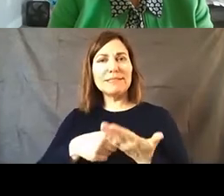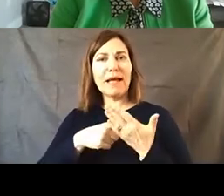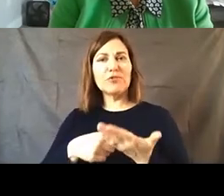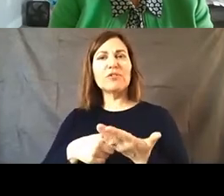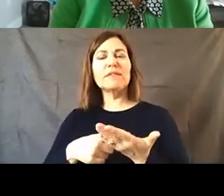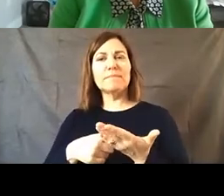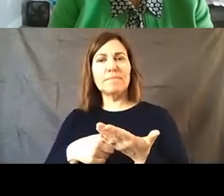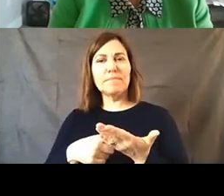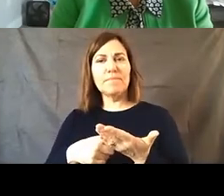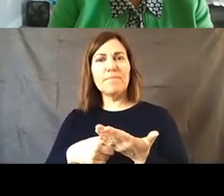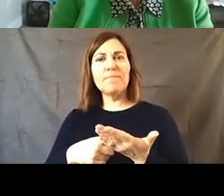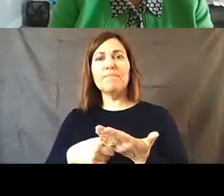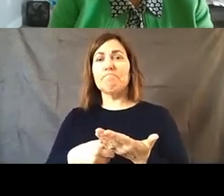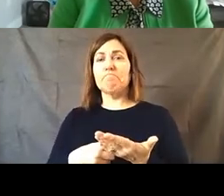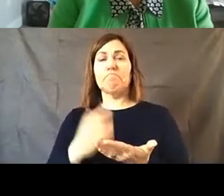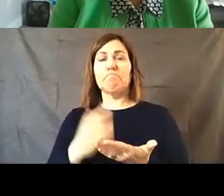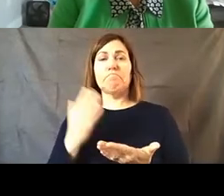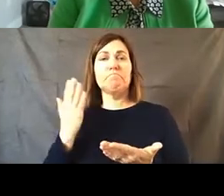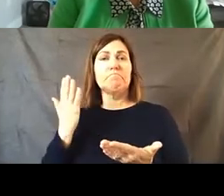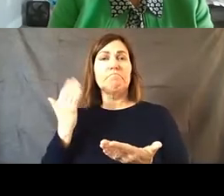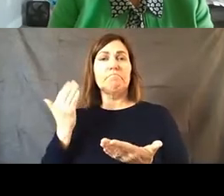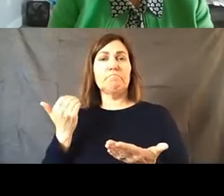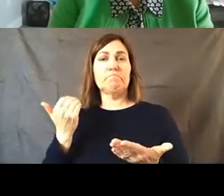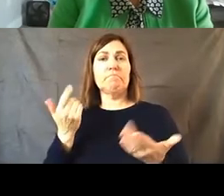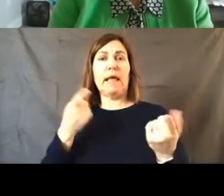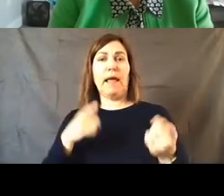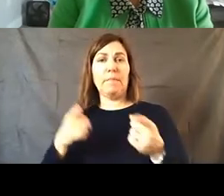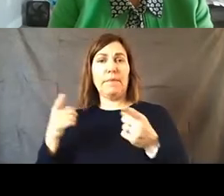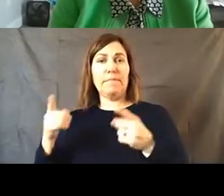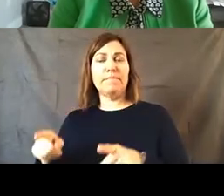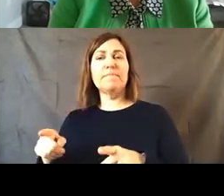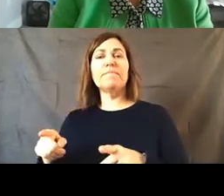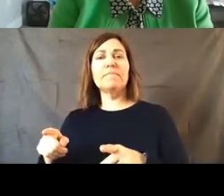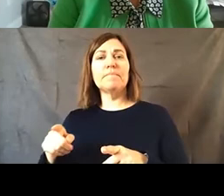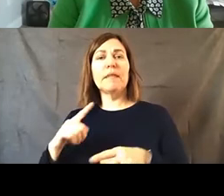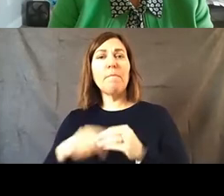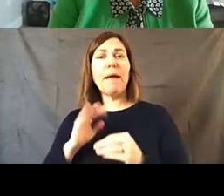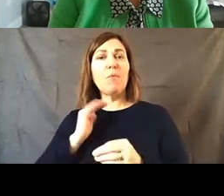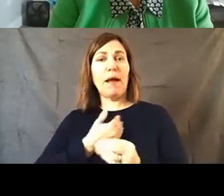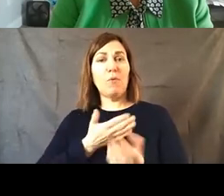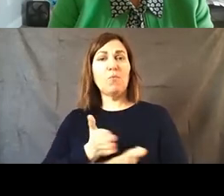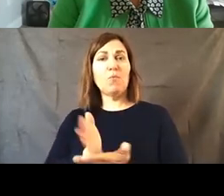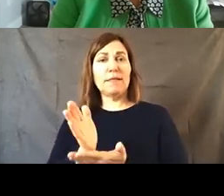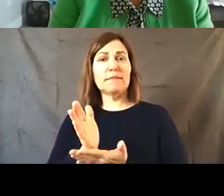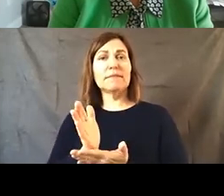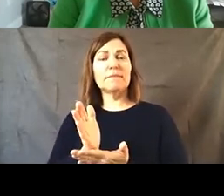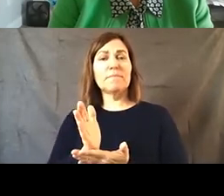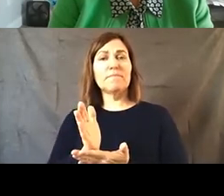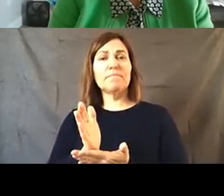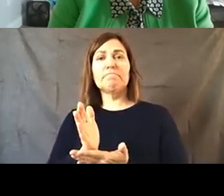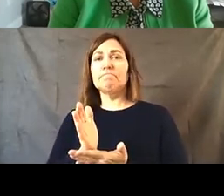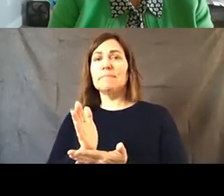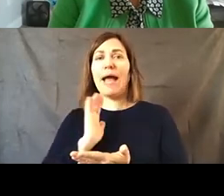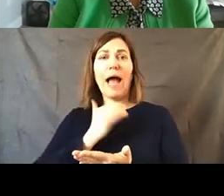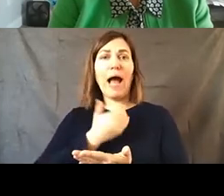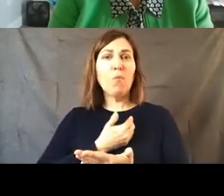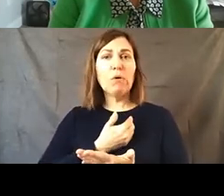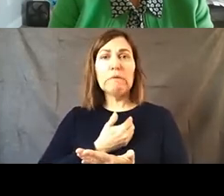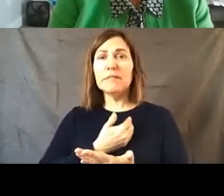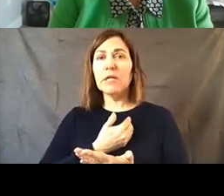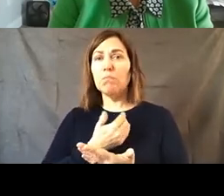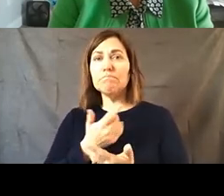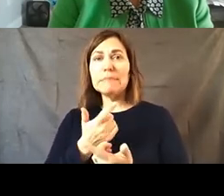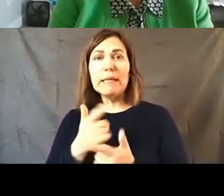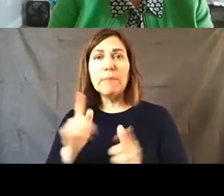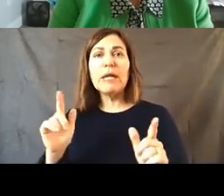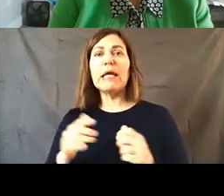that we were having previously about our rights, about our liberties? We